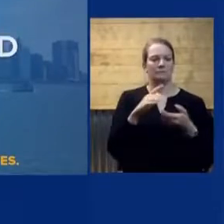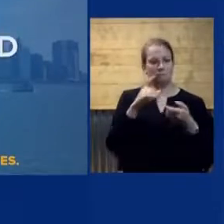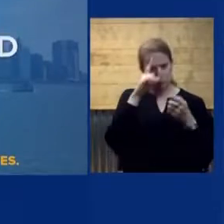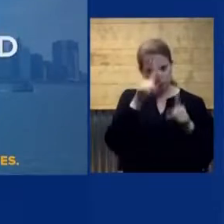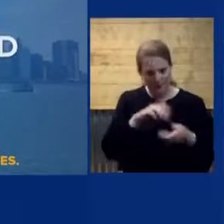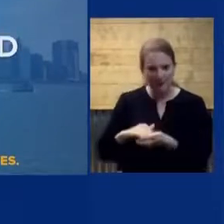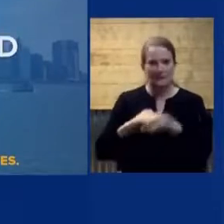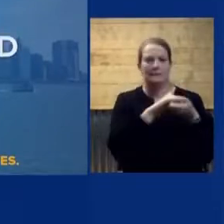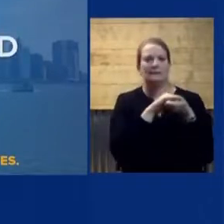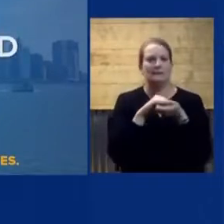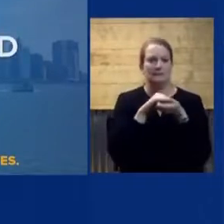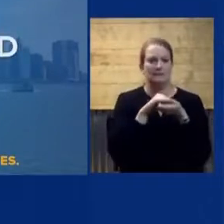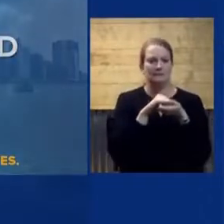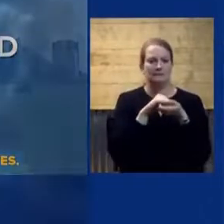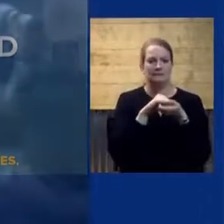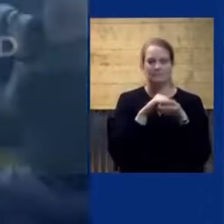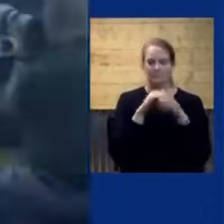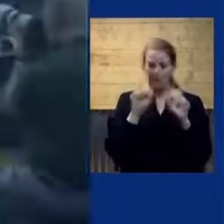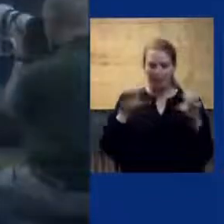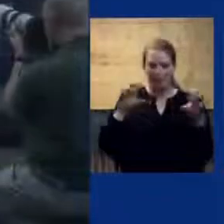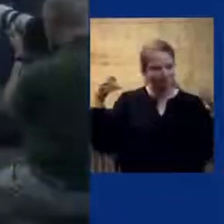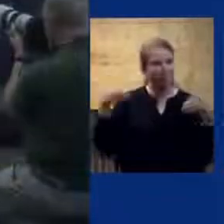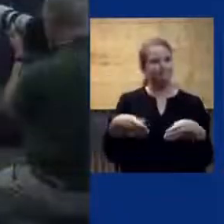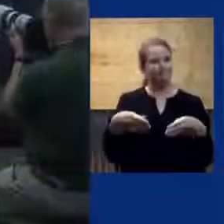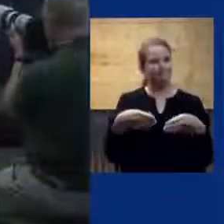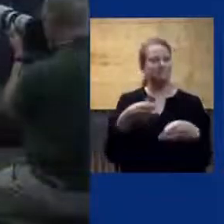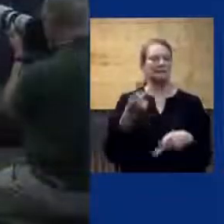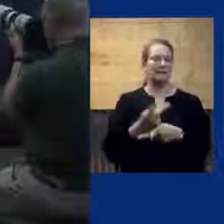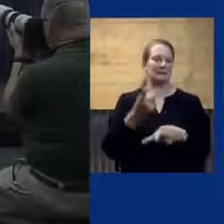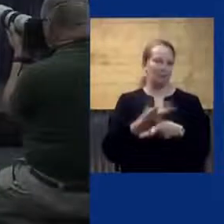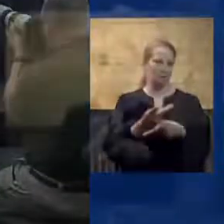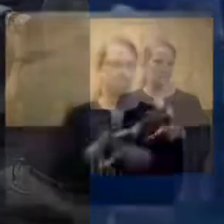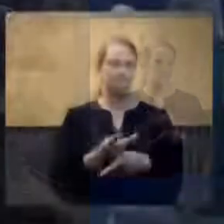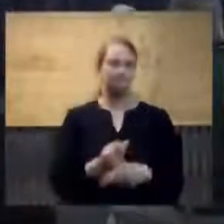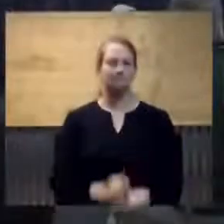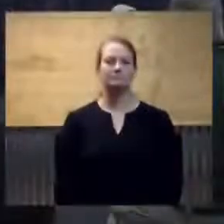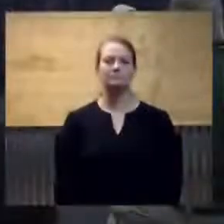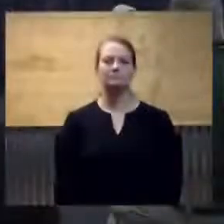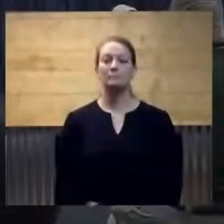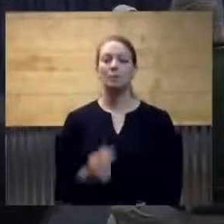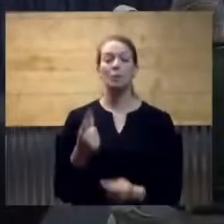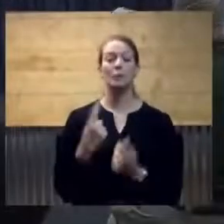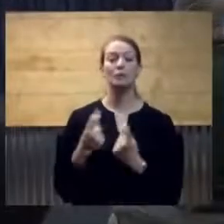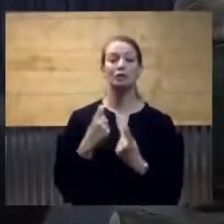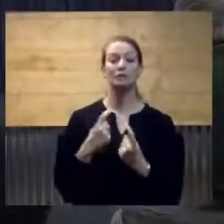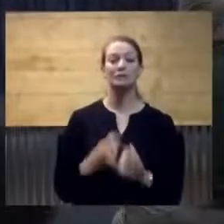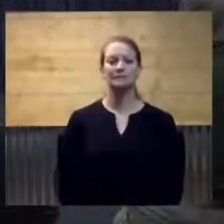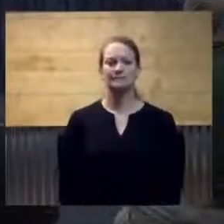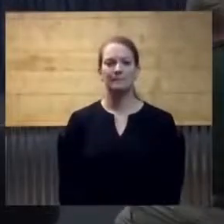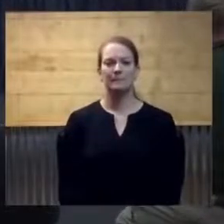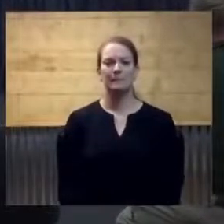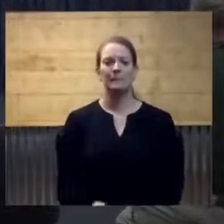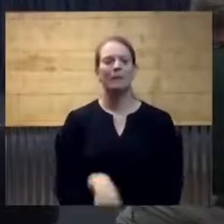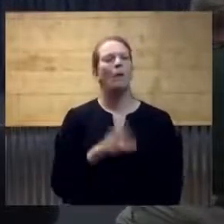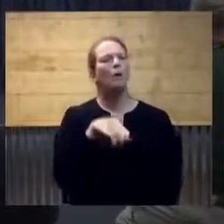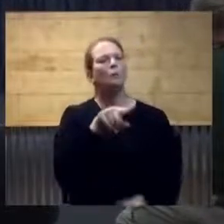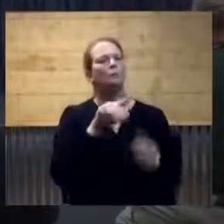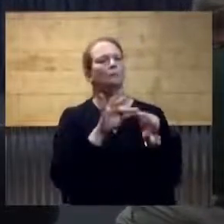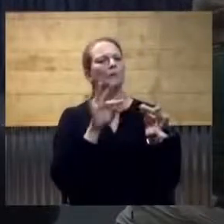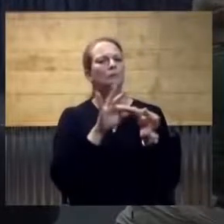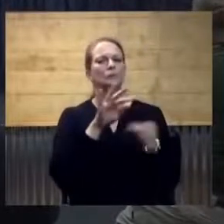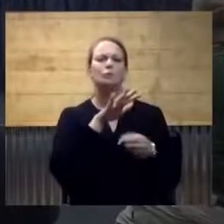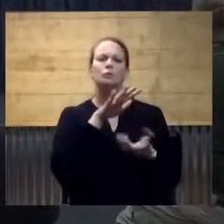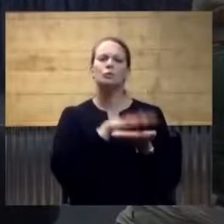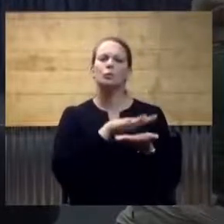loving. Questions? Governor, you said that the different school districts need to submit their plan